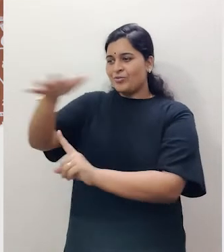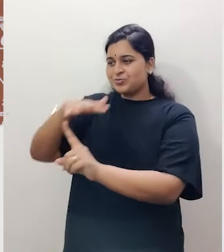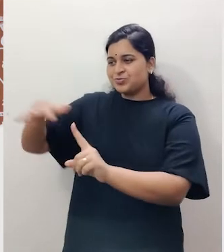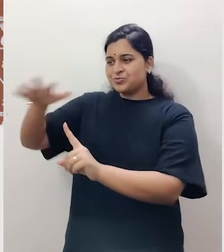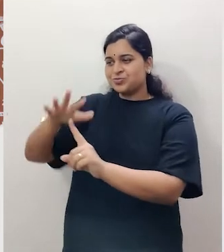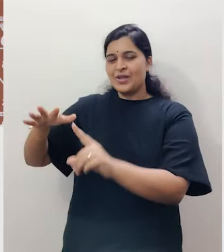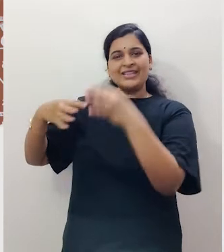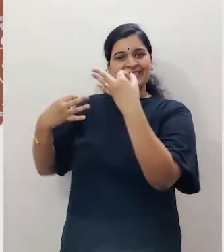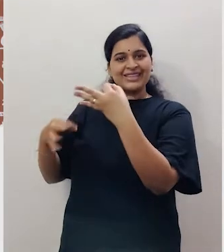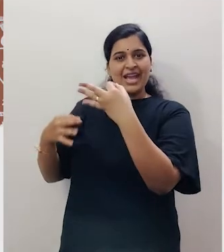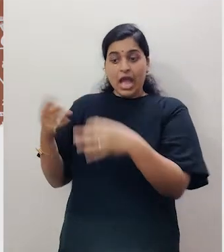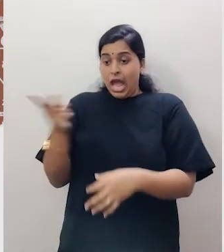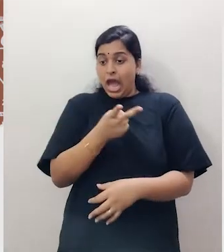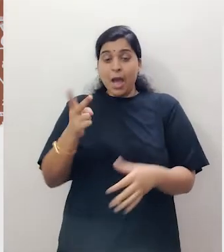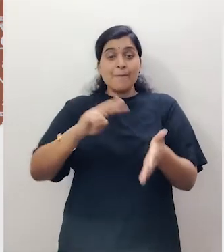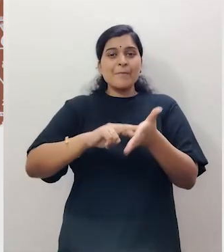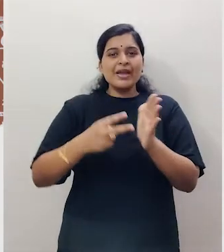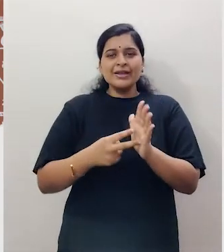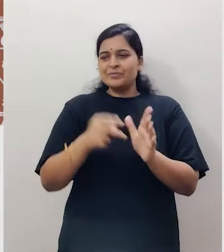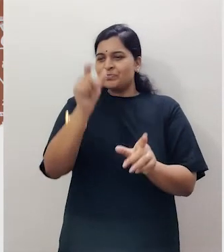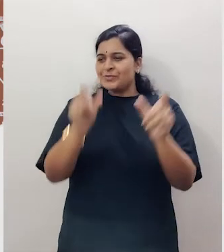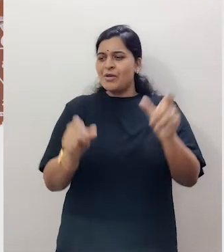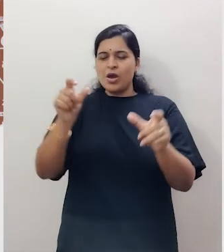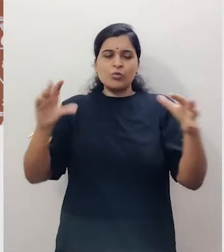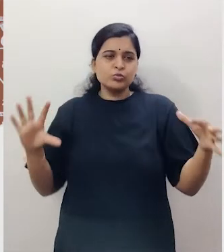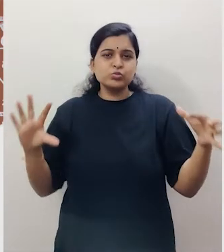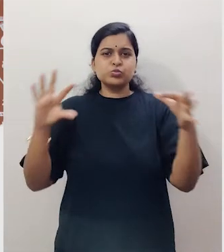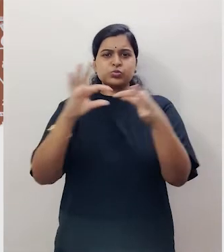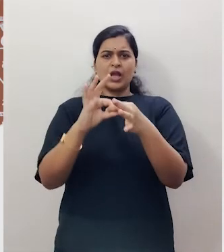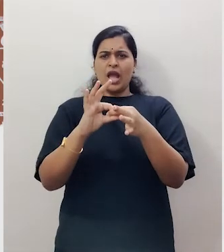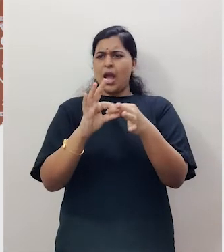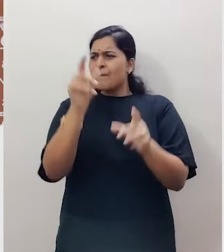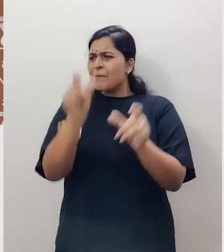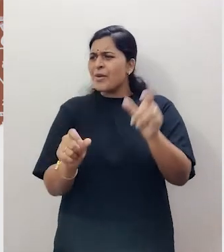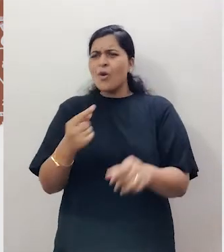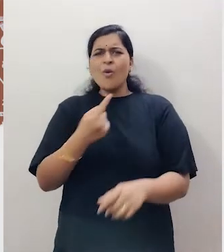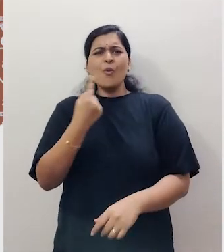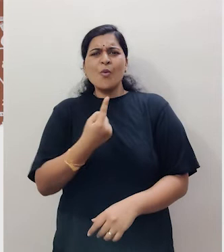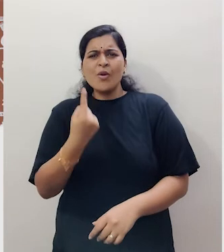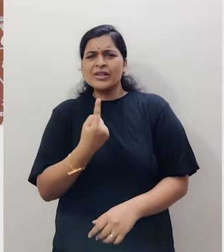symbolize togetherness and serve as a reminder that you are never alone or isolated.